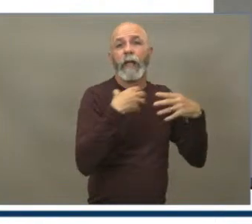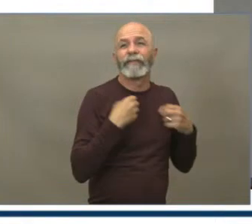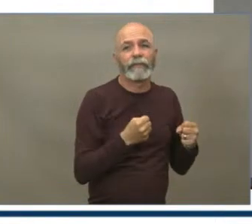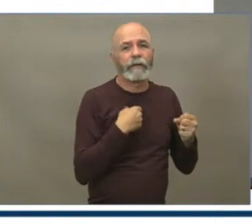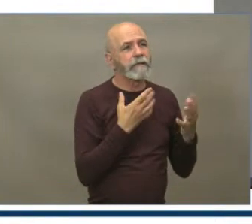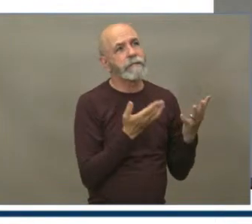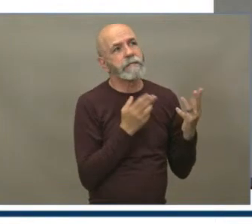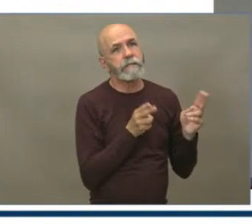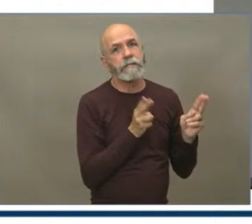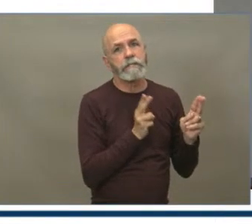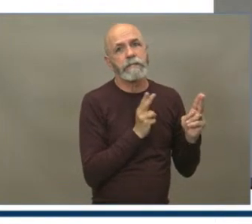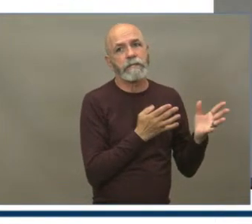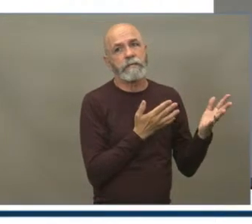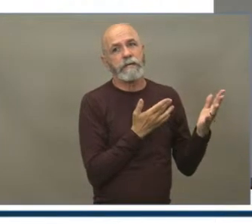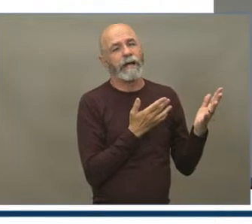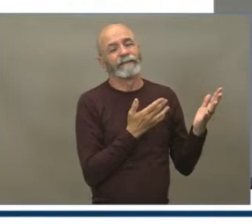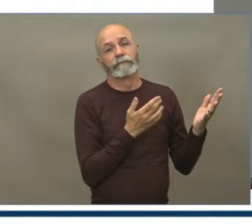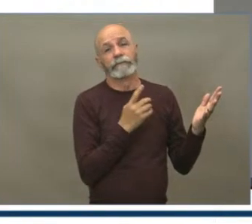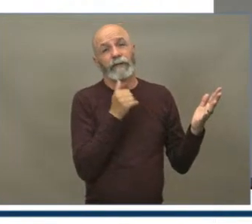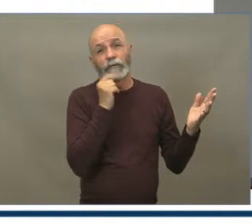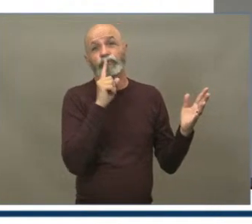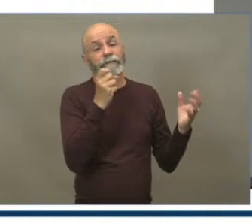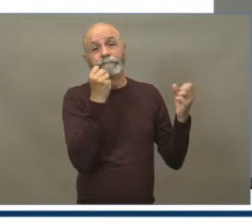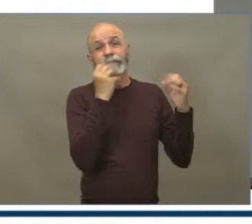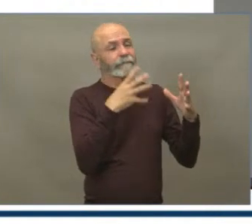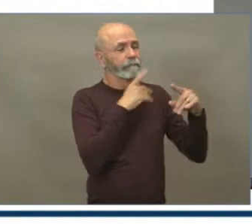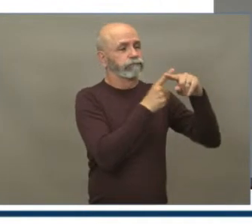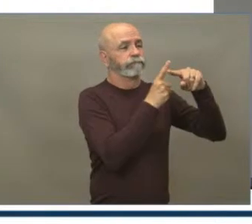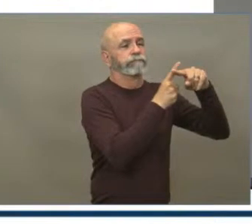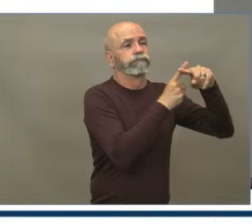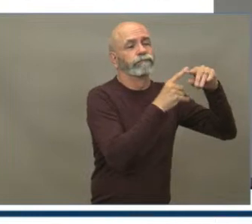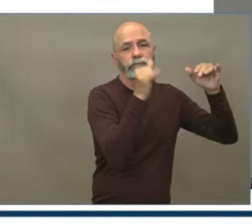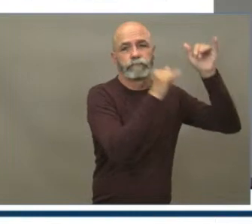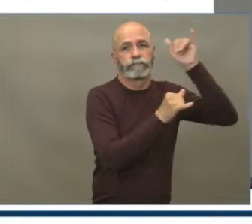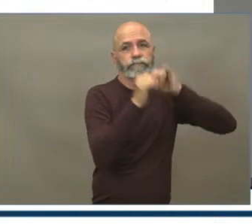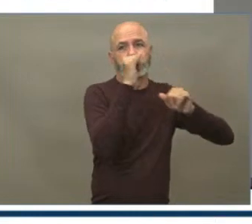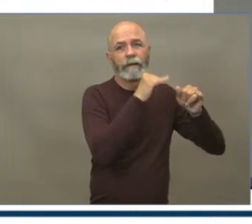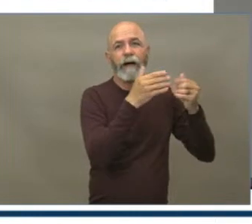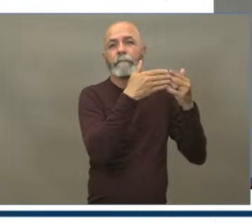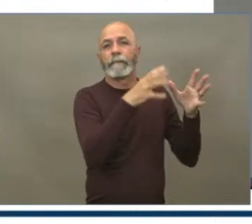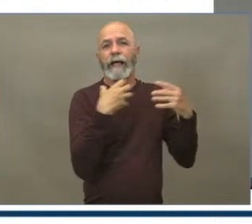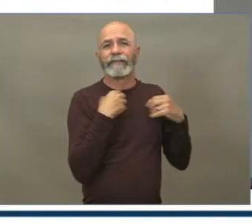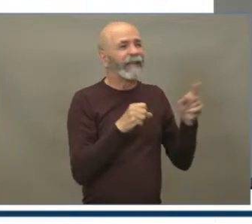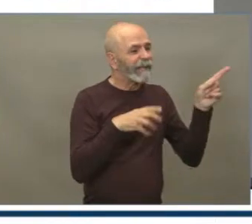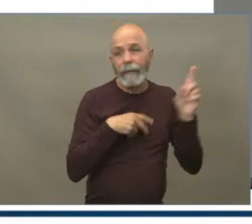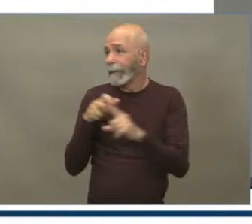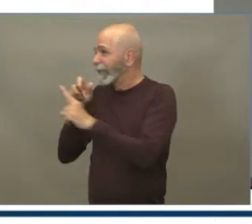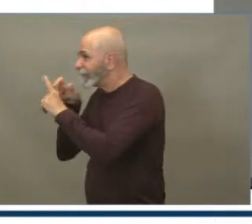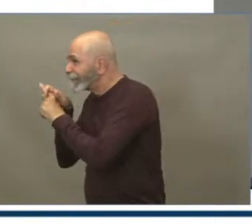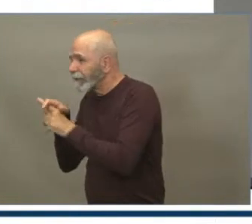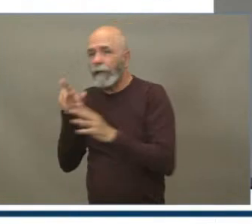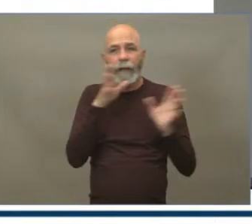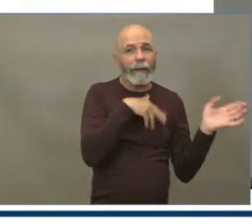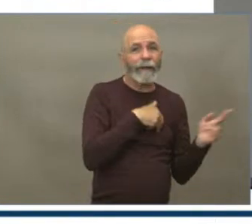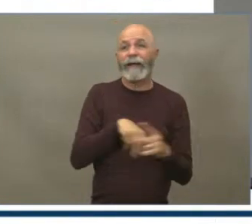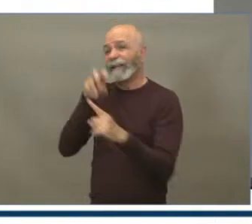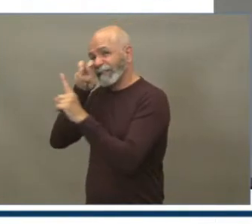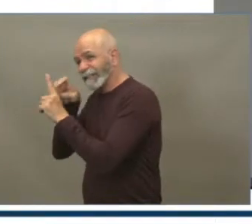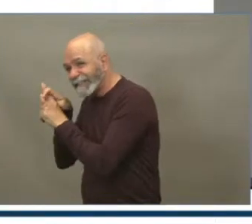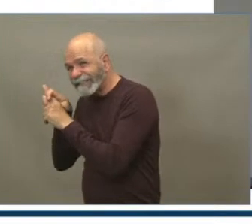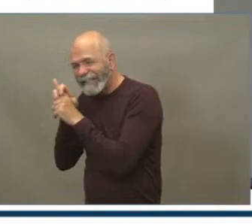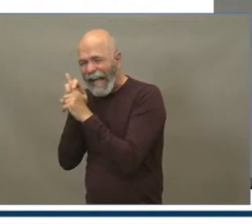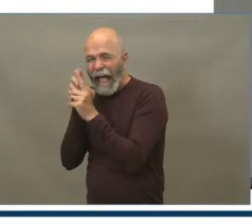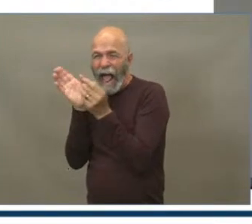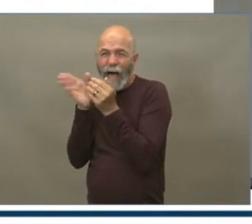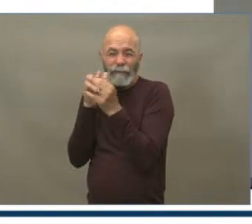so much capacity, so many cases per day that public health can start new investigations on. But we're almost through that.